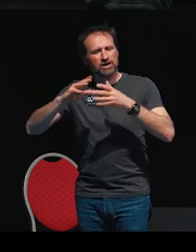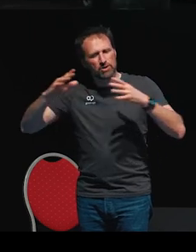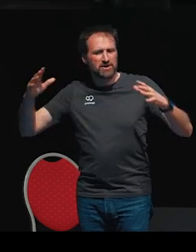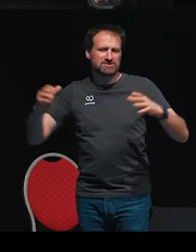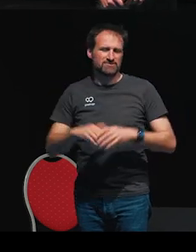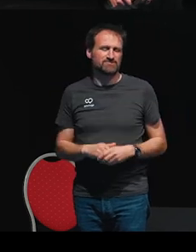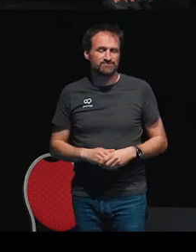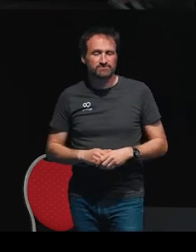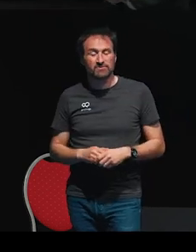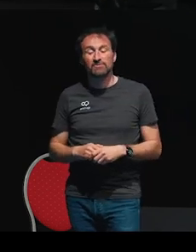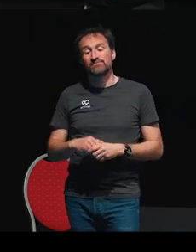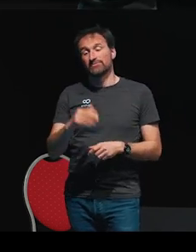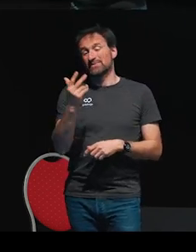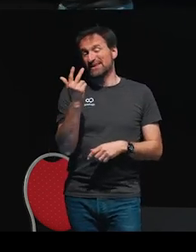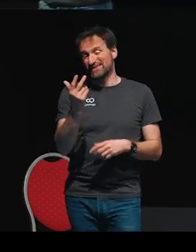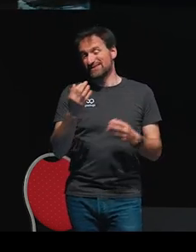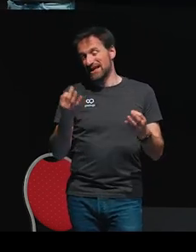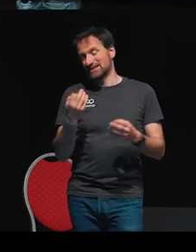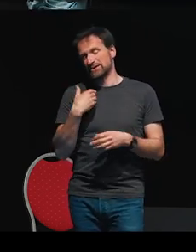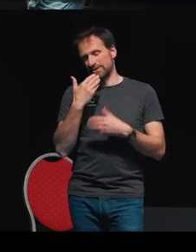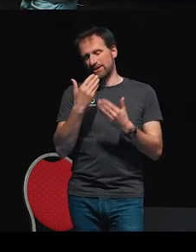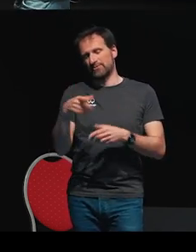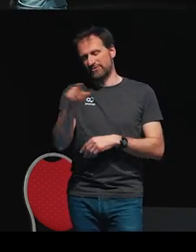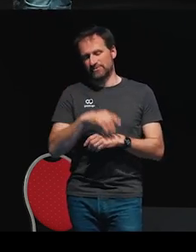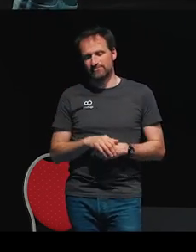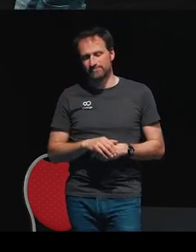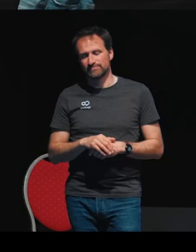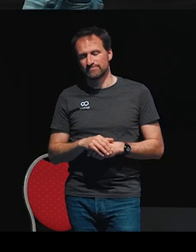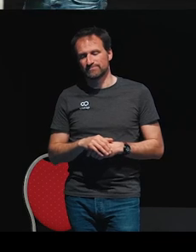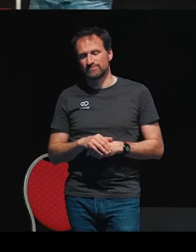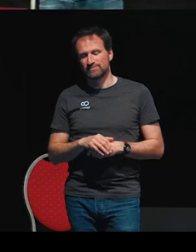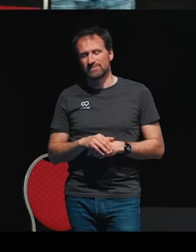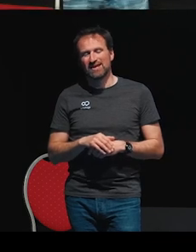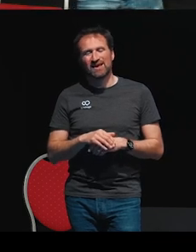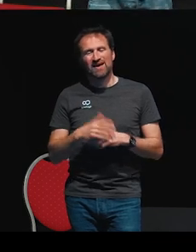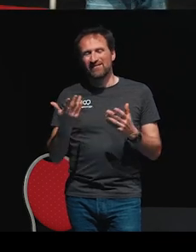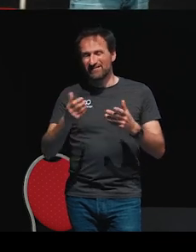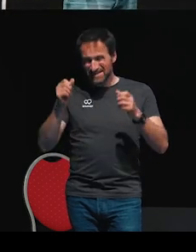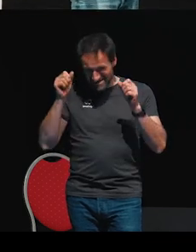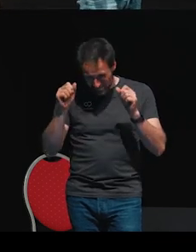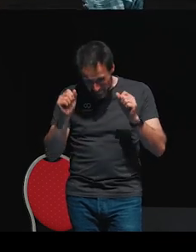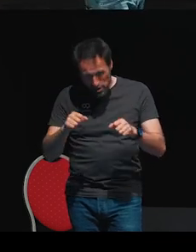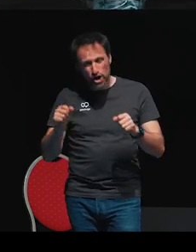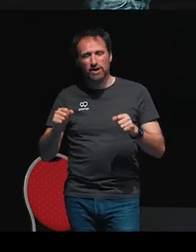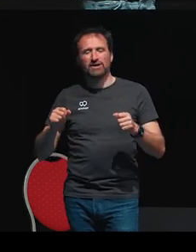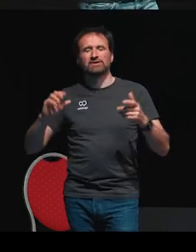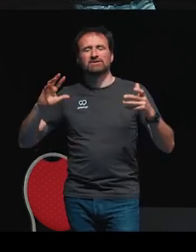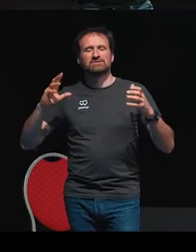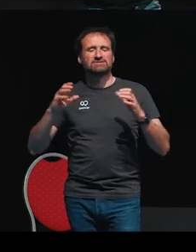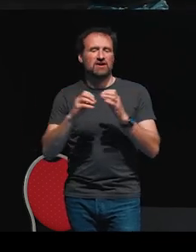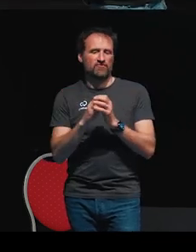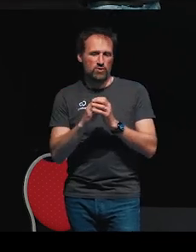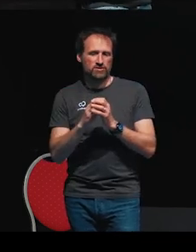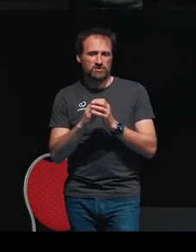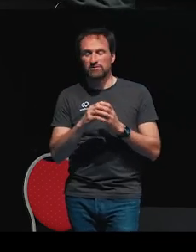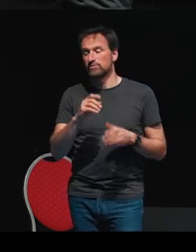Three things that you should do. Scaffold what you can. Use CLI tools or whatever you use to